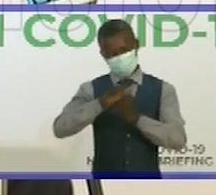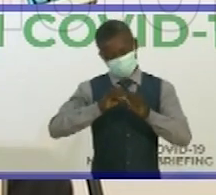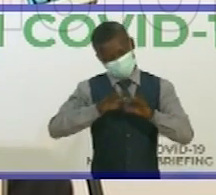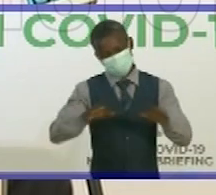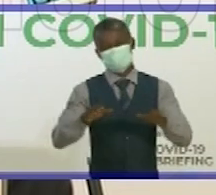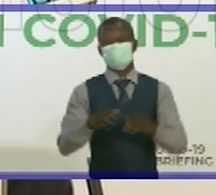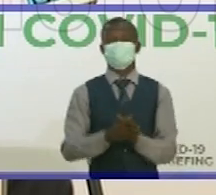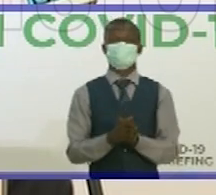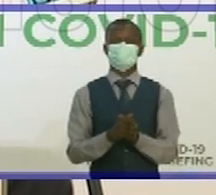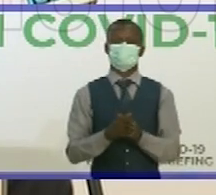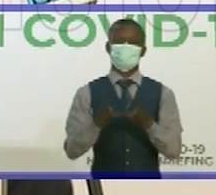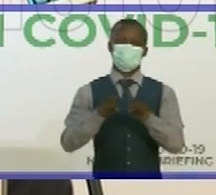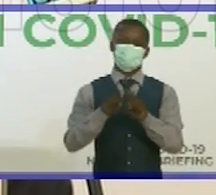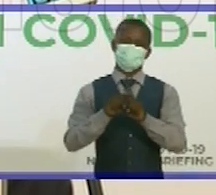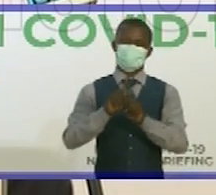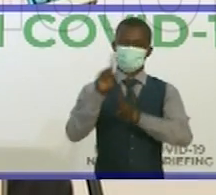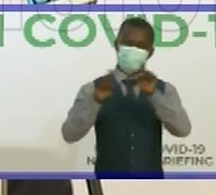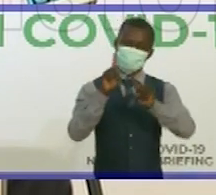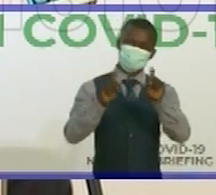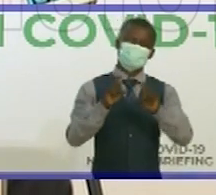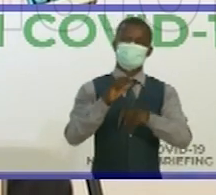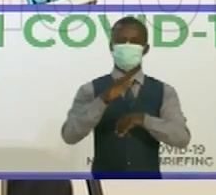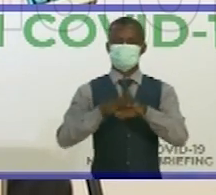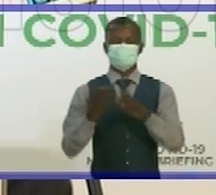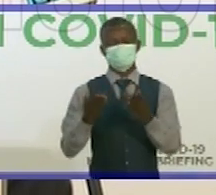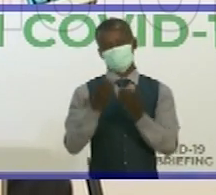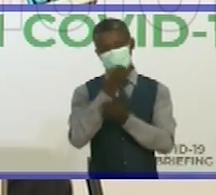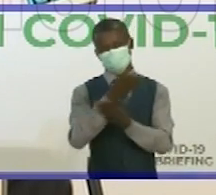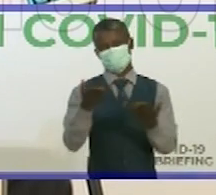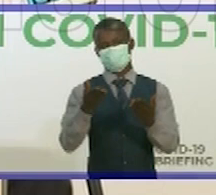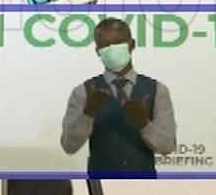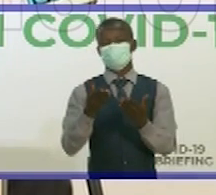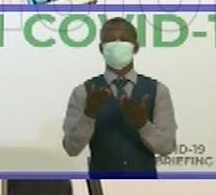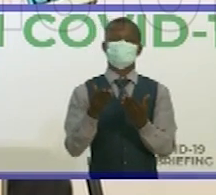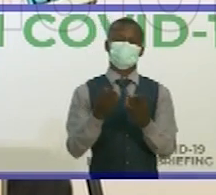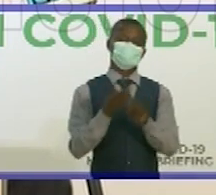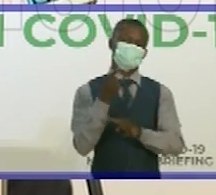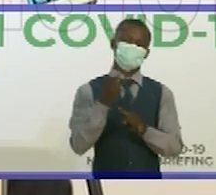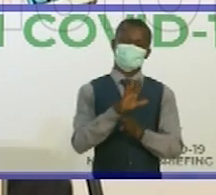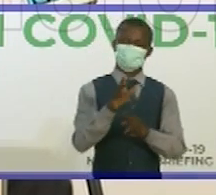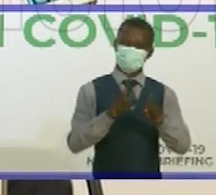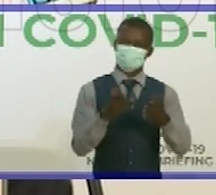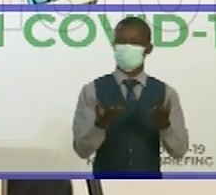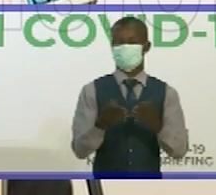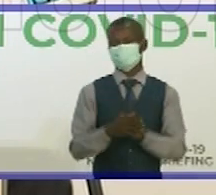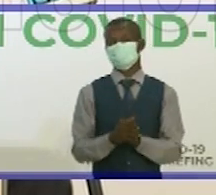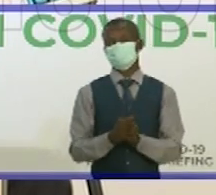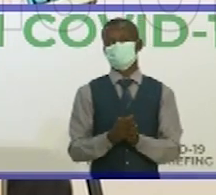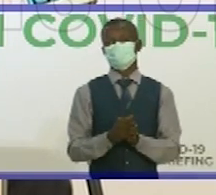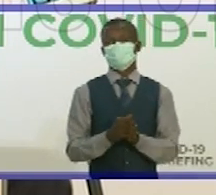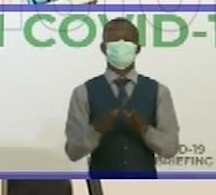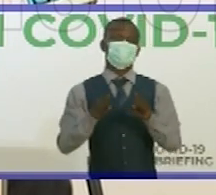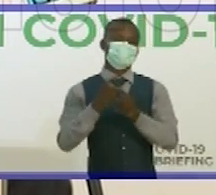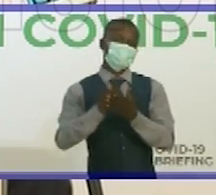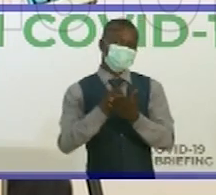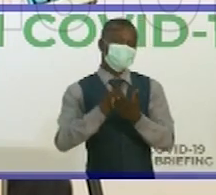COVID-19, and also the question of allocation of funds from those sources. Now, we have spoken about the